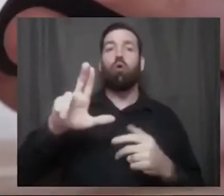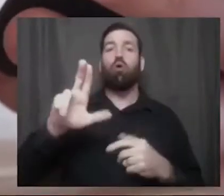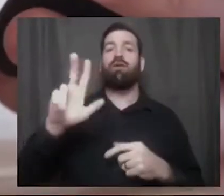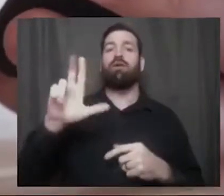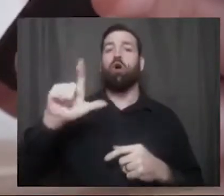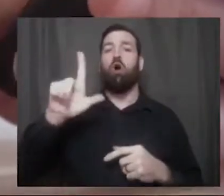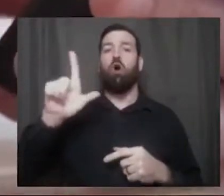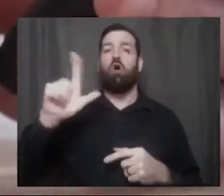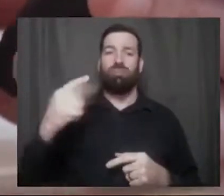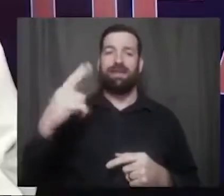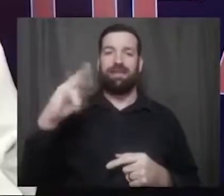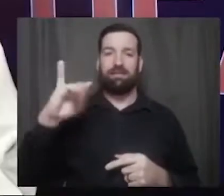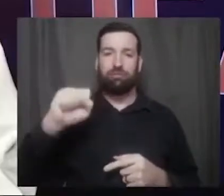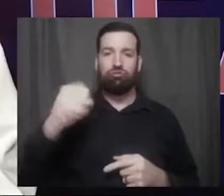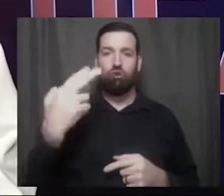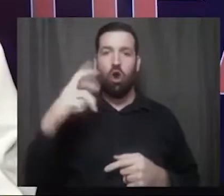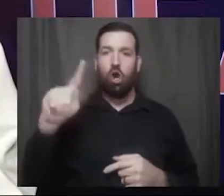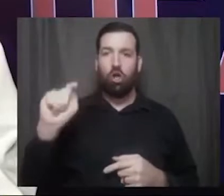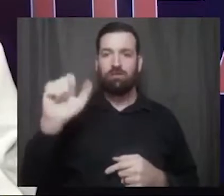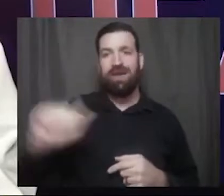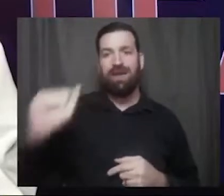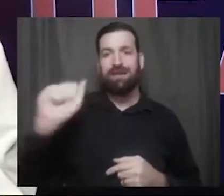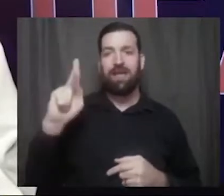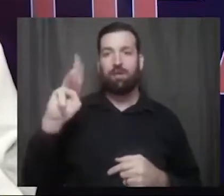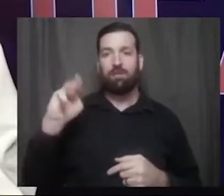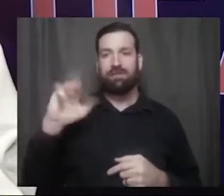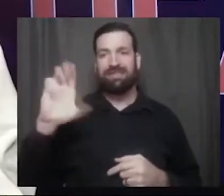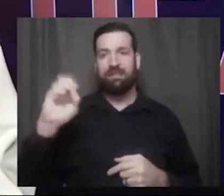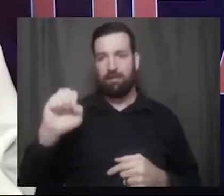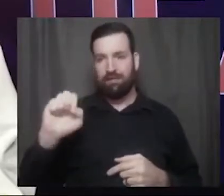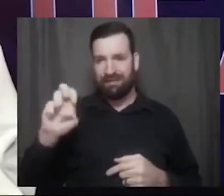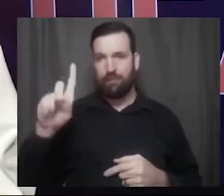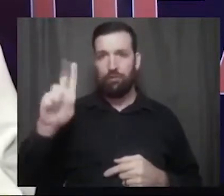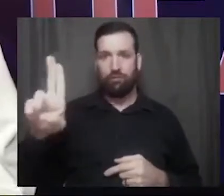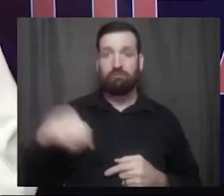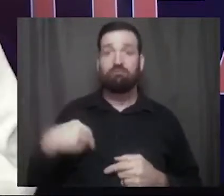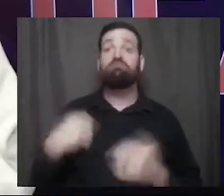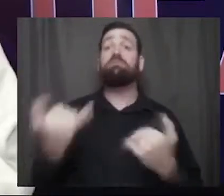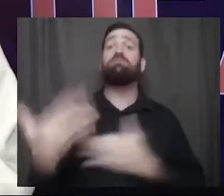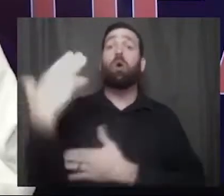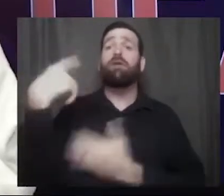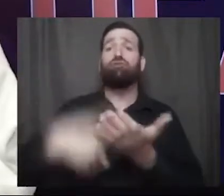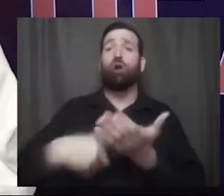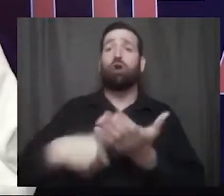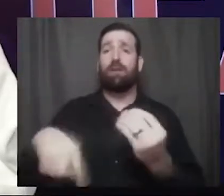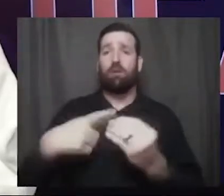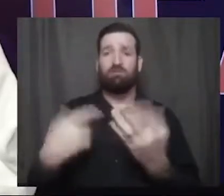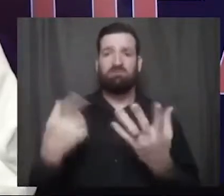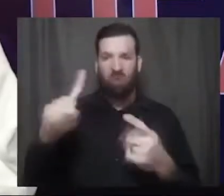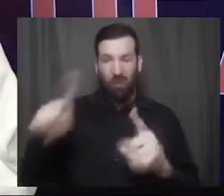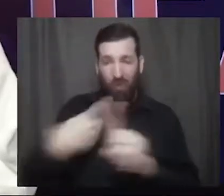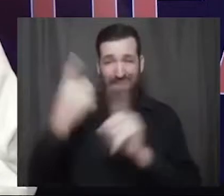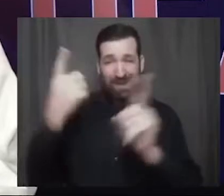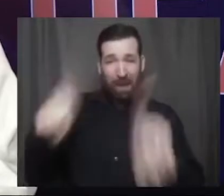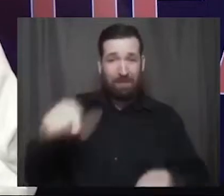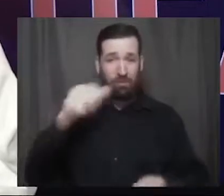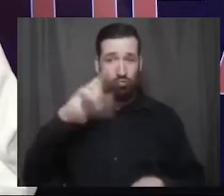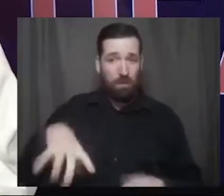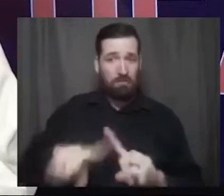allthingsheart@kumc.edu. We are everywhere. This morning, we're talking about something that technically only happens to women, but it can affect everyone around